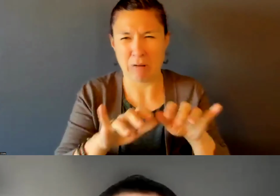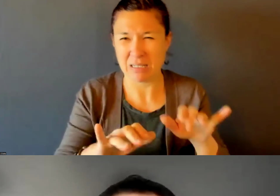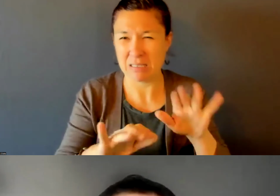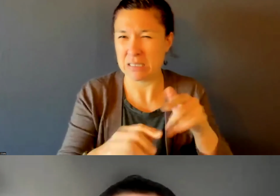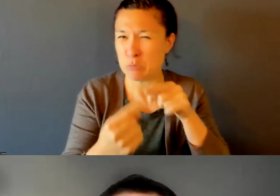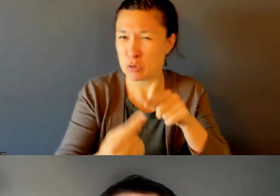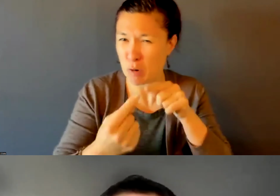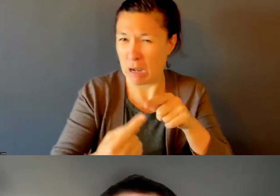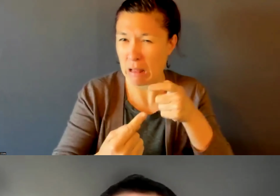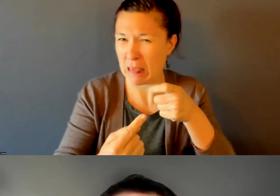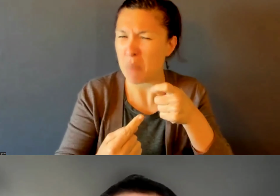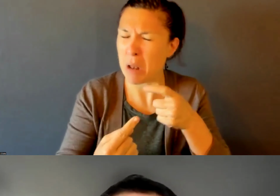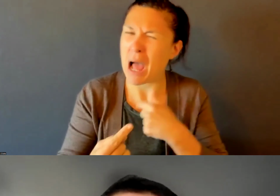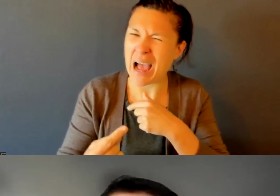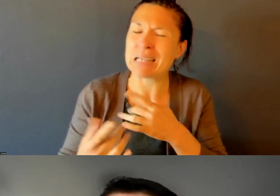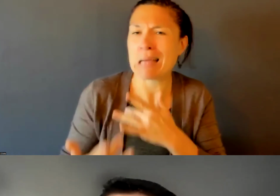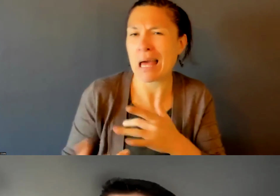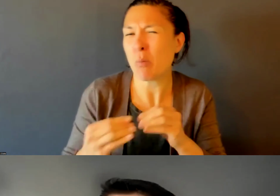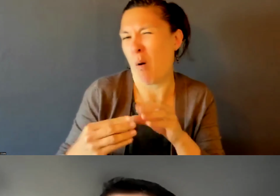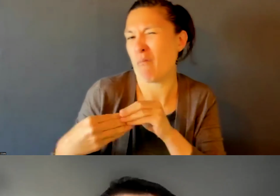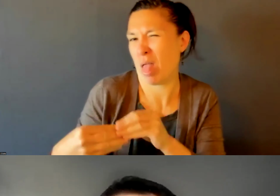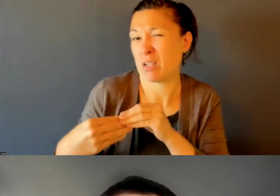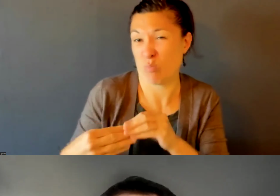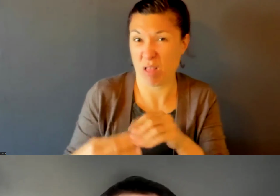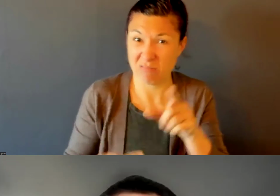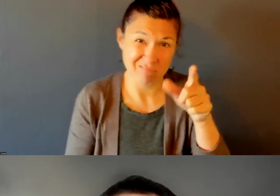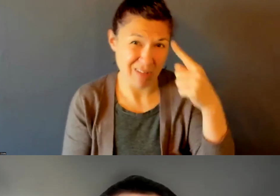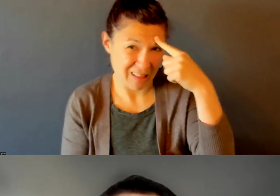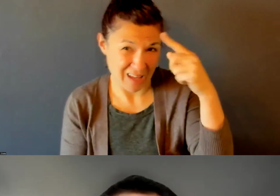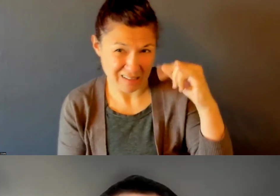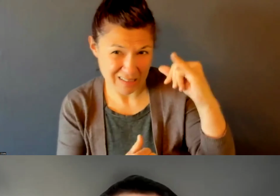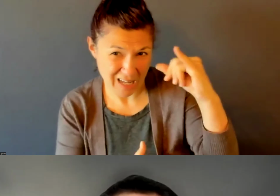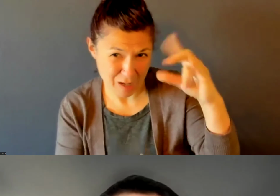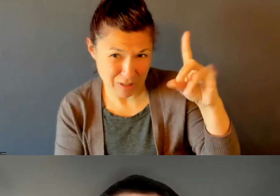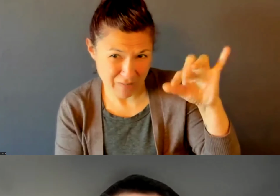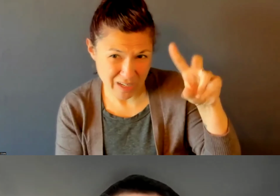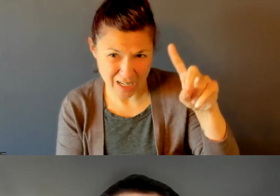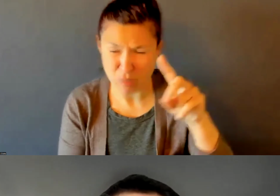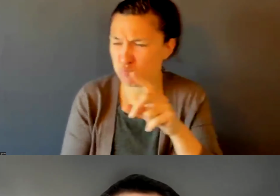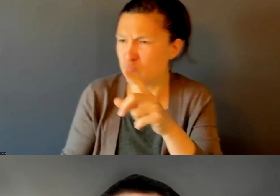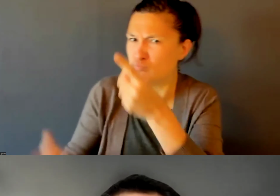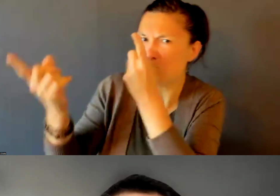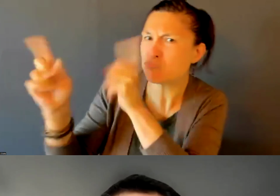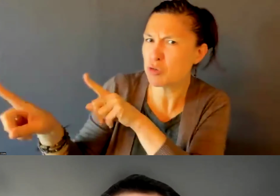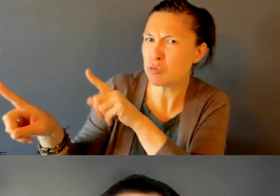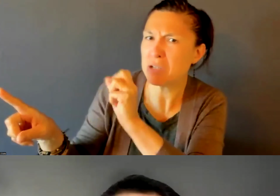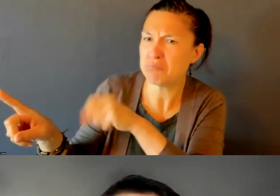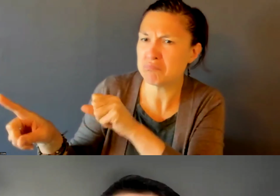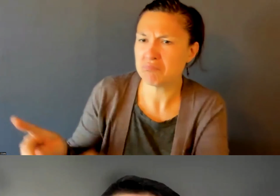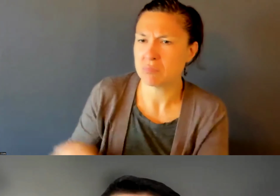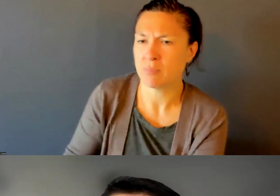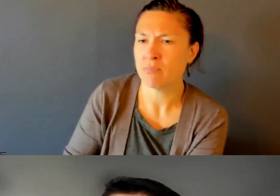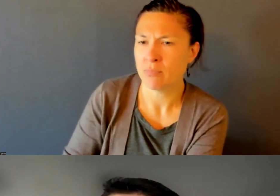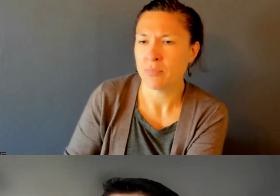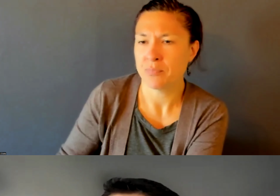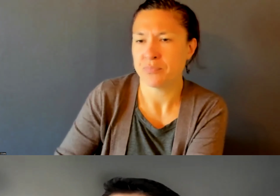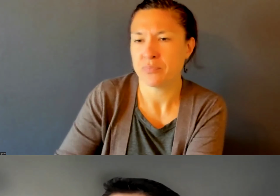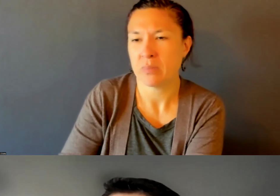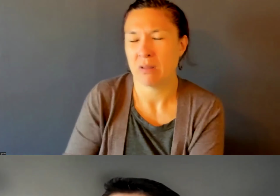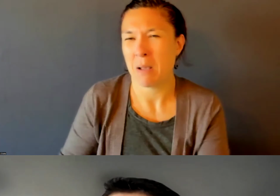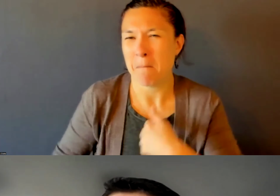David, would you agree with that, or you have a different thought on that? I would agree with that. I think that for me, the